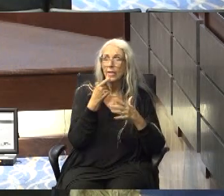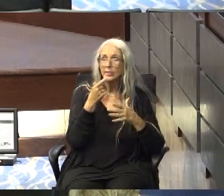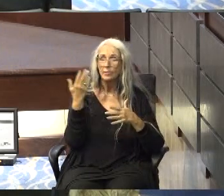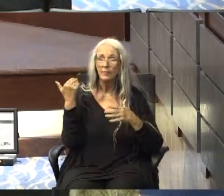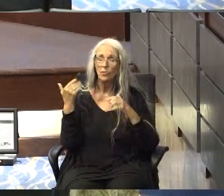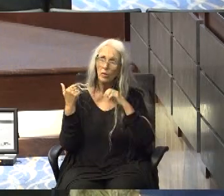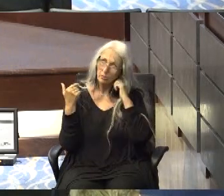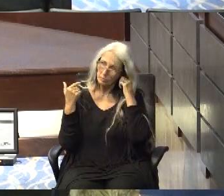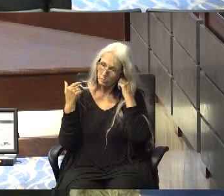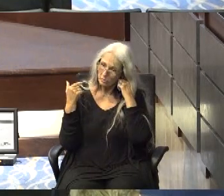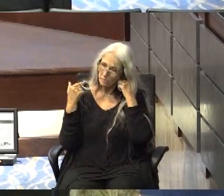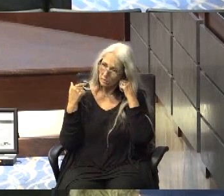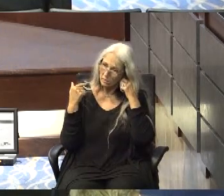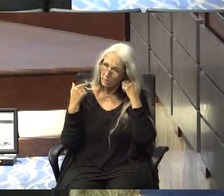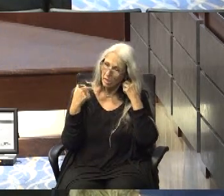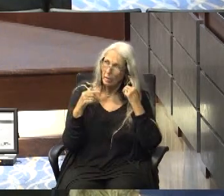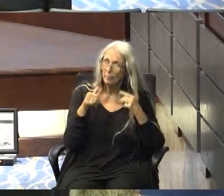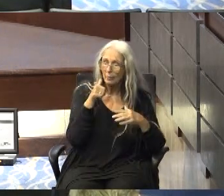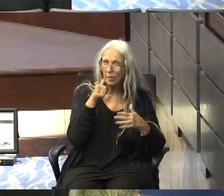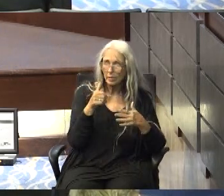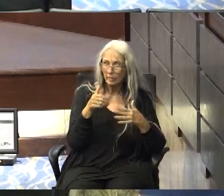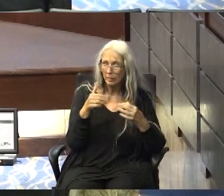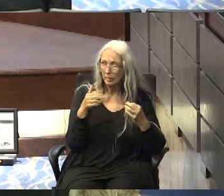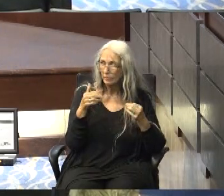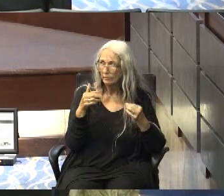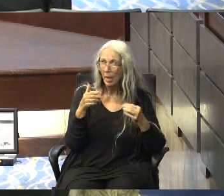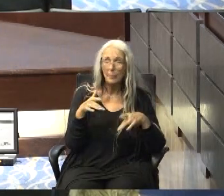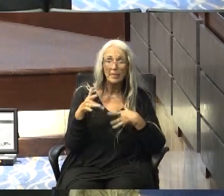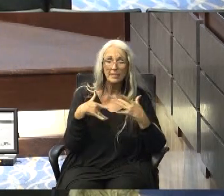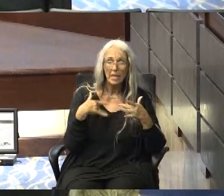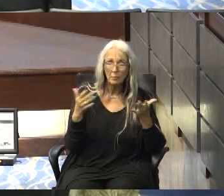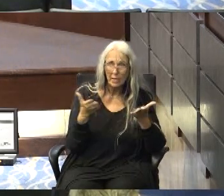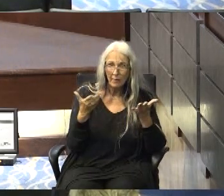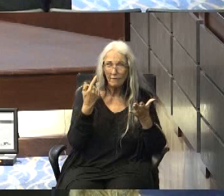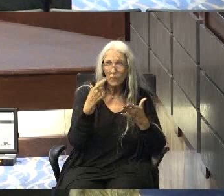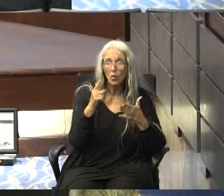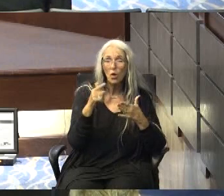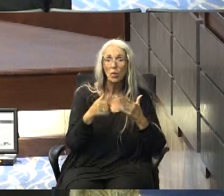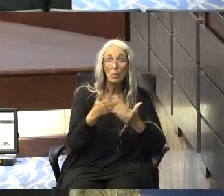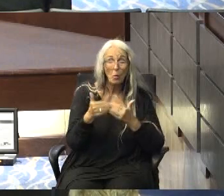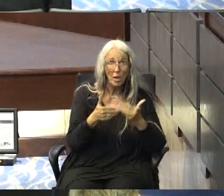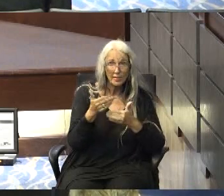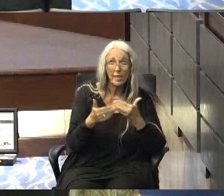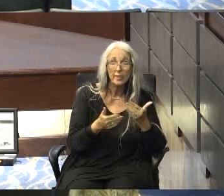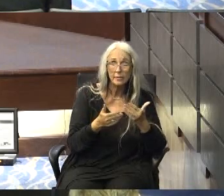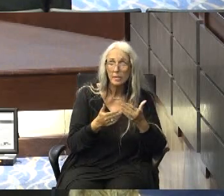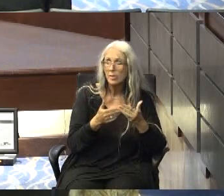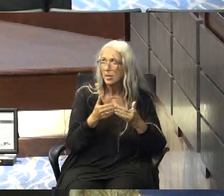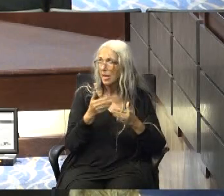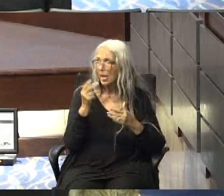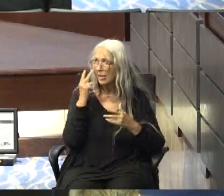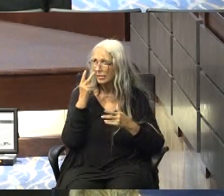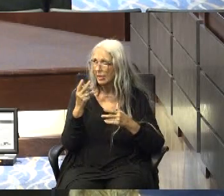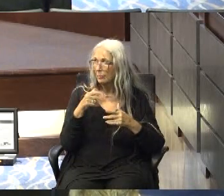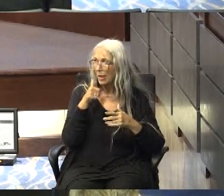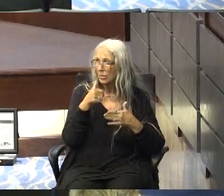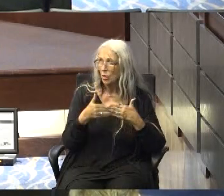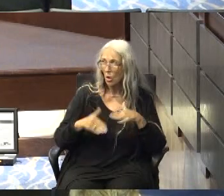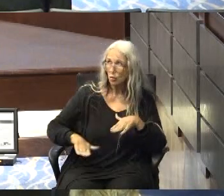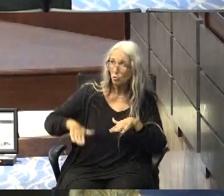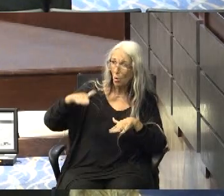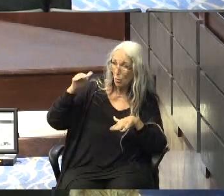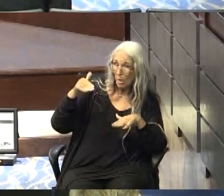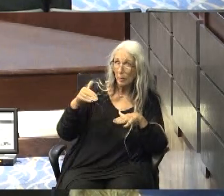and I'm really excited to be here for this process and have see her grow up with